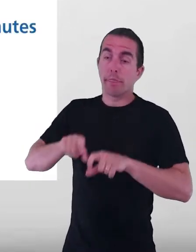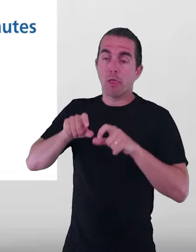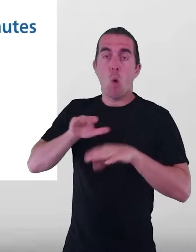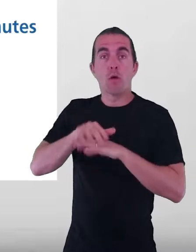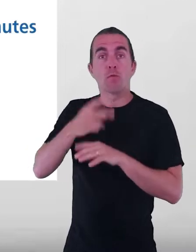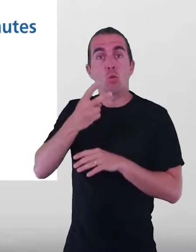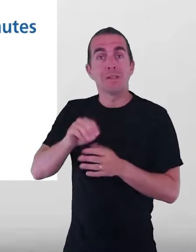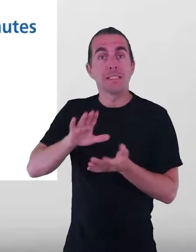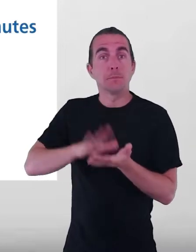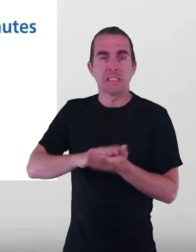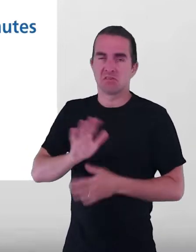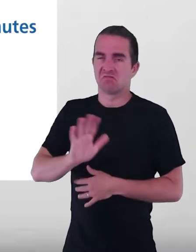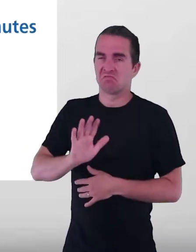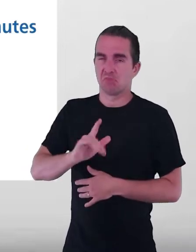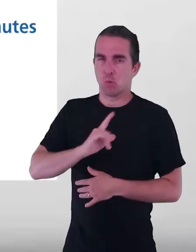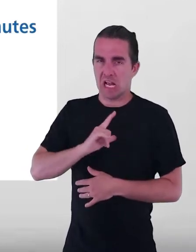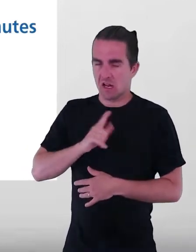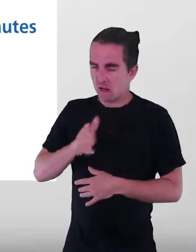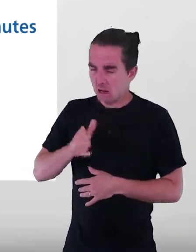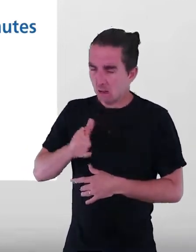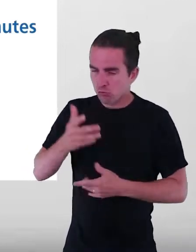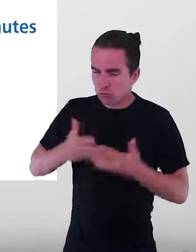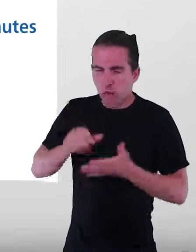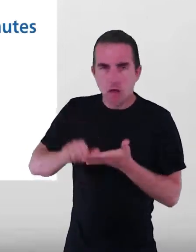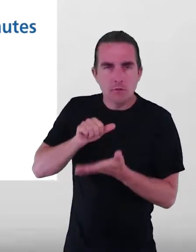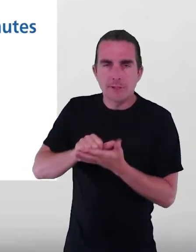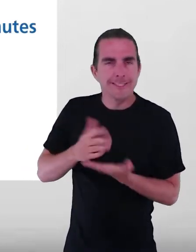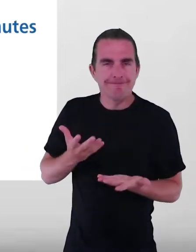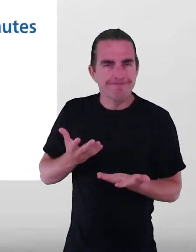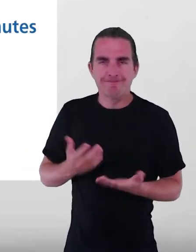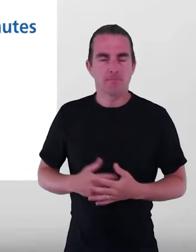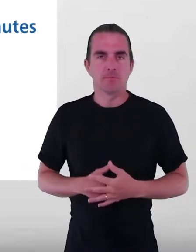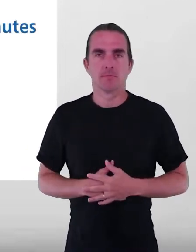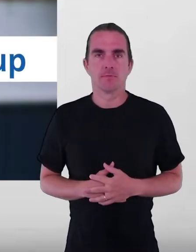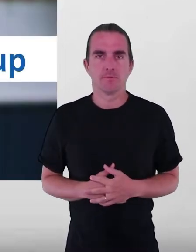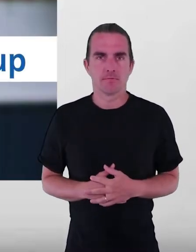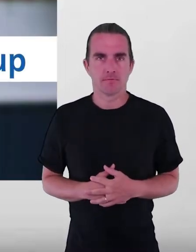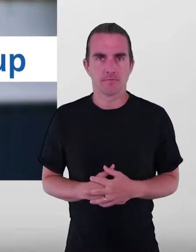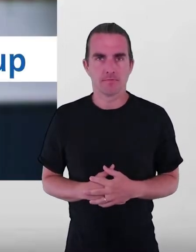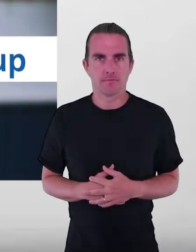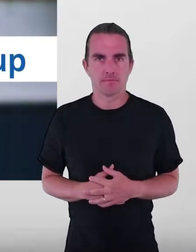leave the test to develop for longer than 20 minutes as the test may give a false reading.